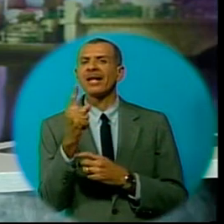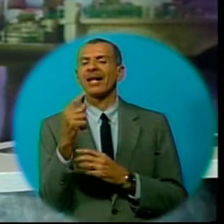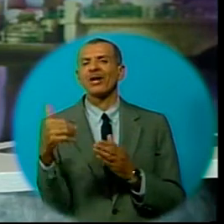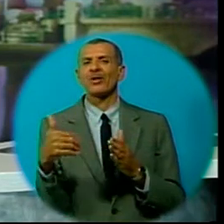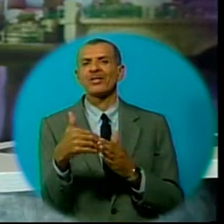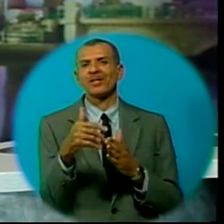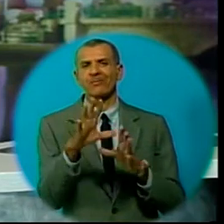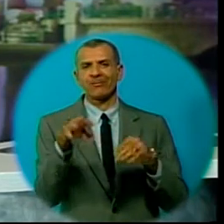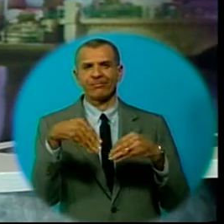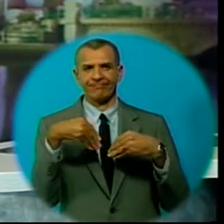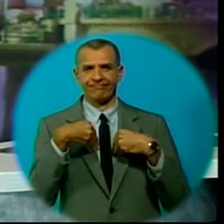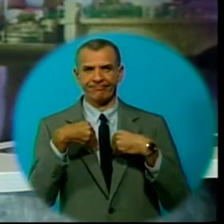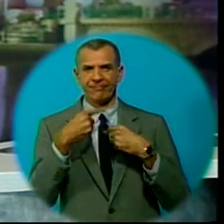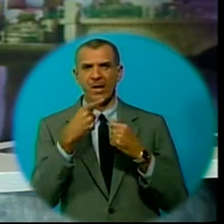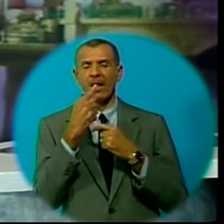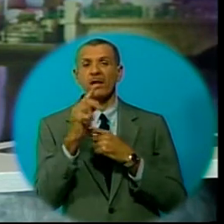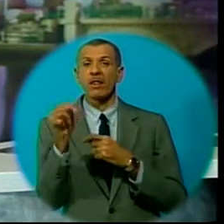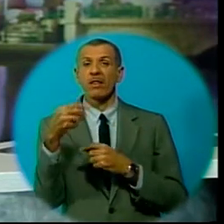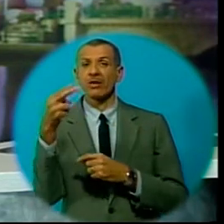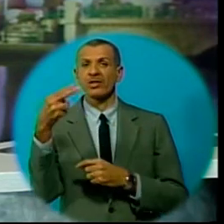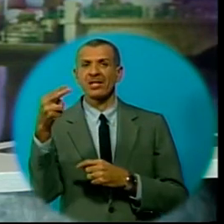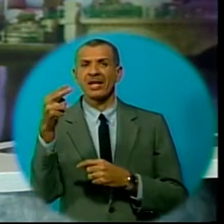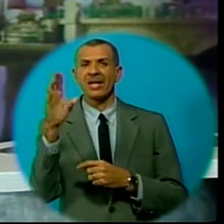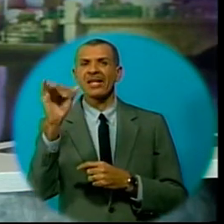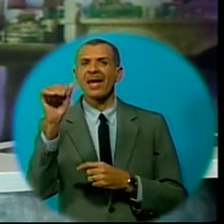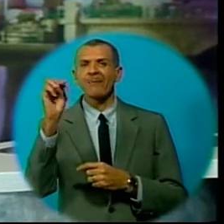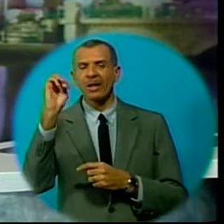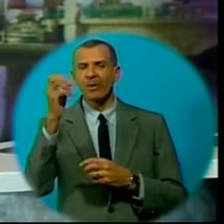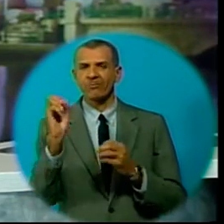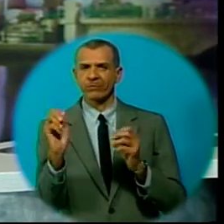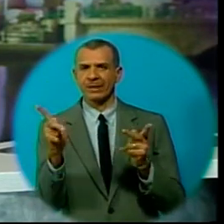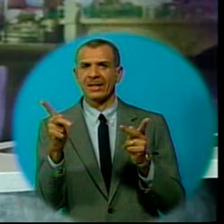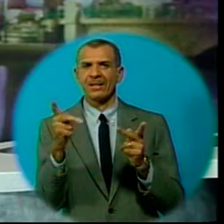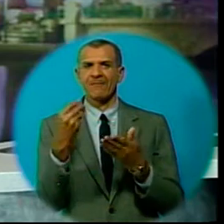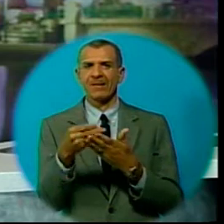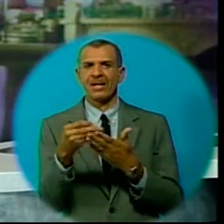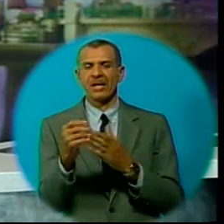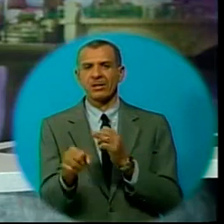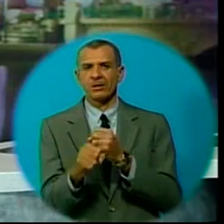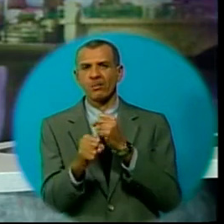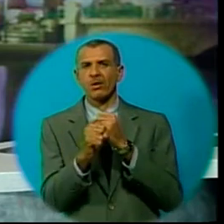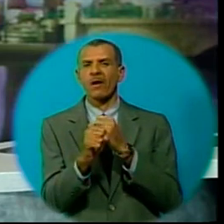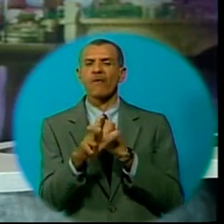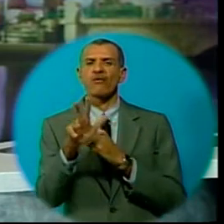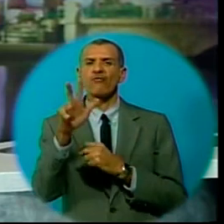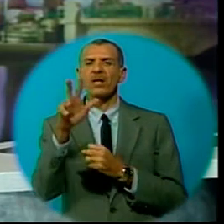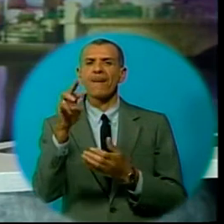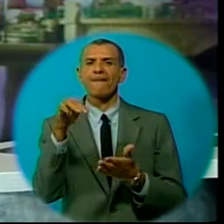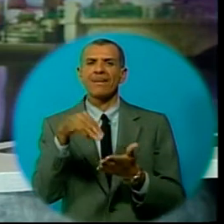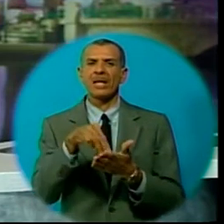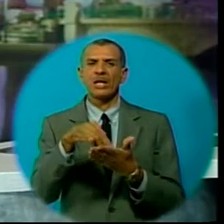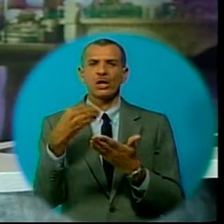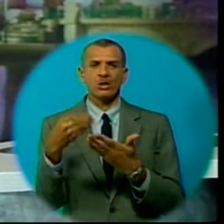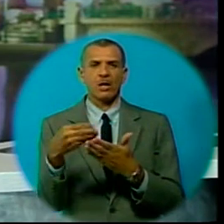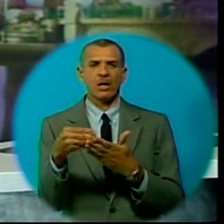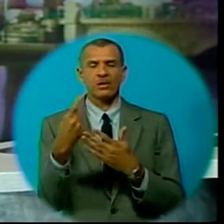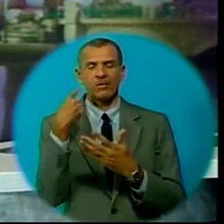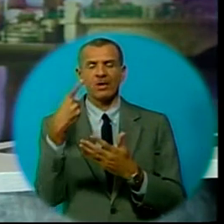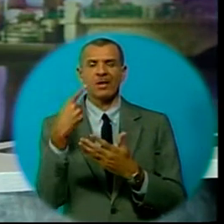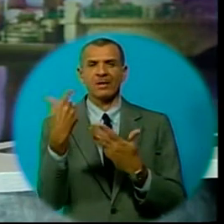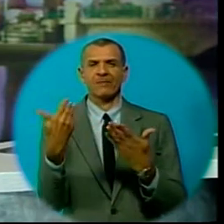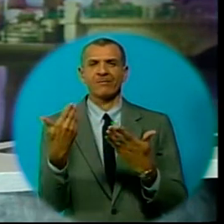to getting them. On Thursday, Cabinet approved the financial support to the tune of $3 million for the current academic